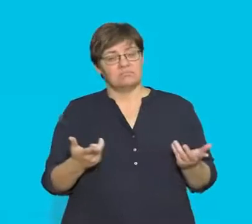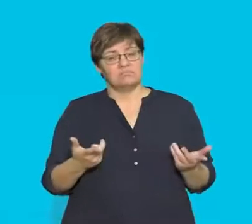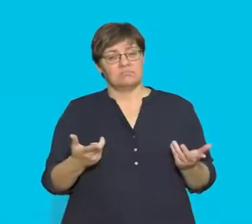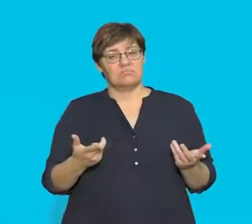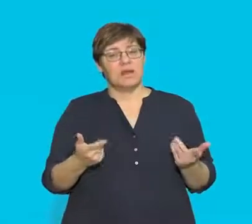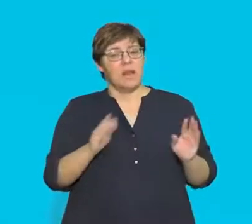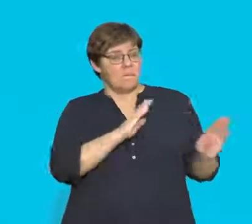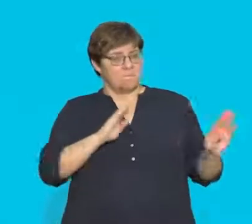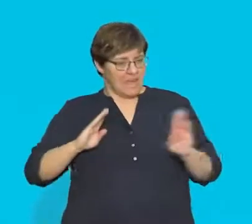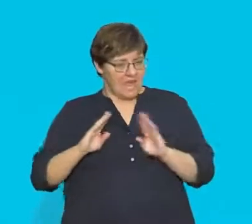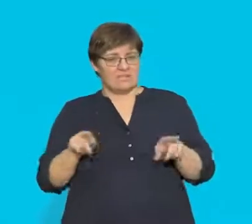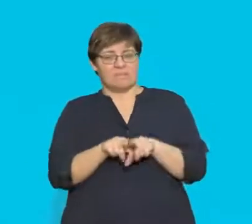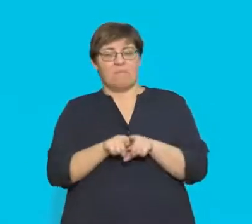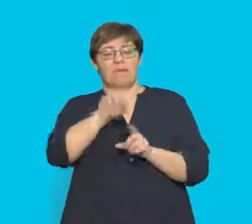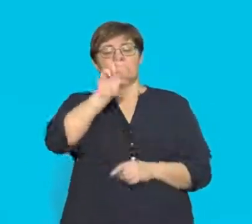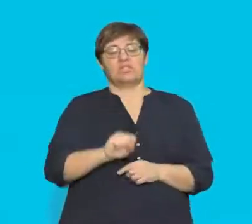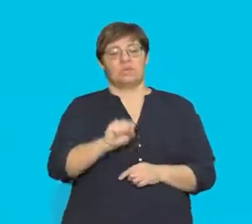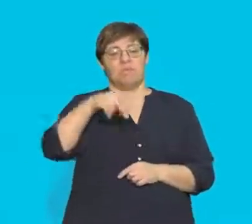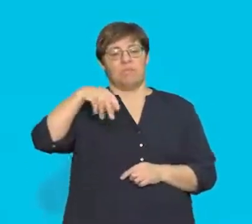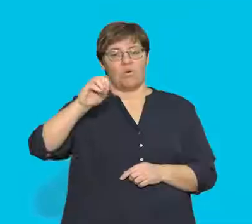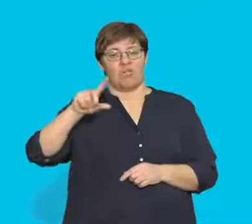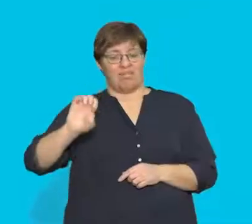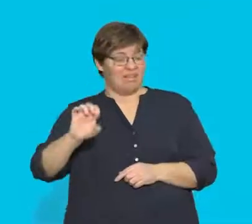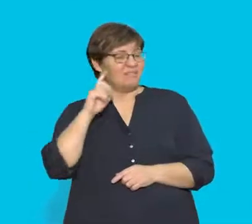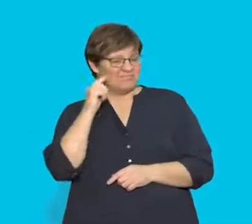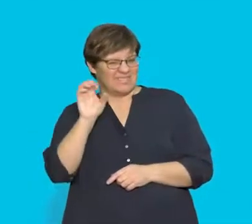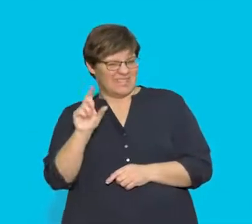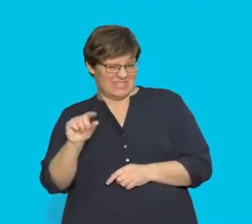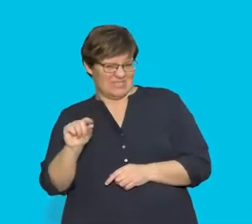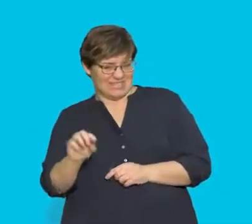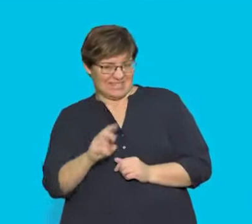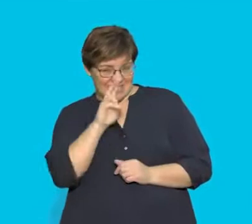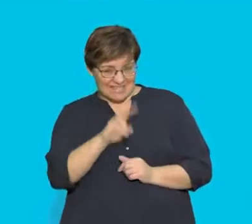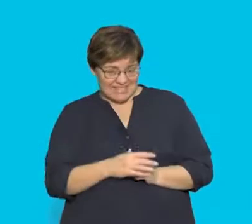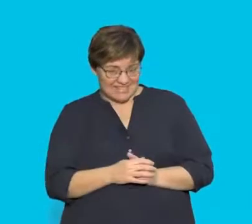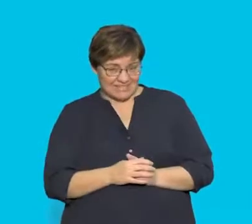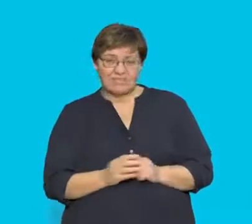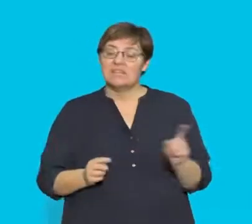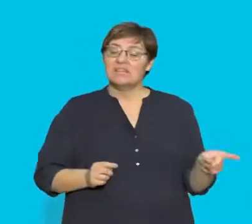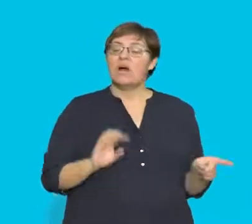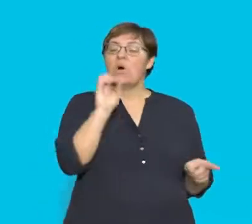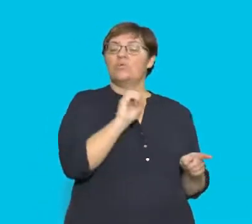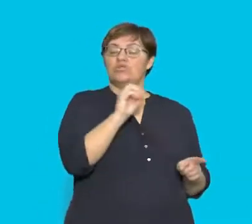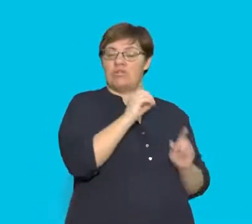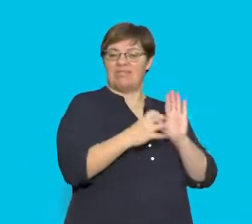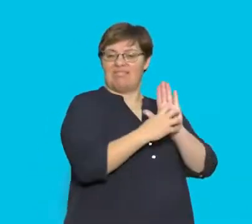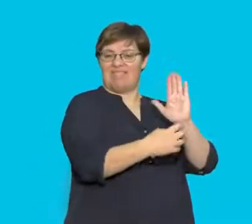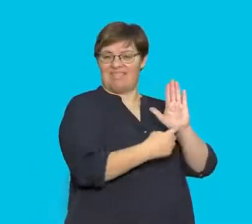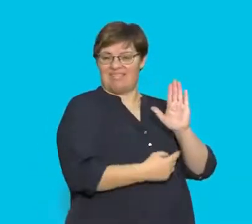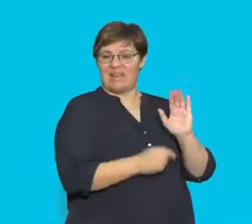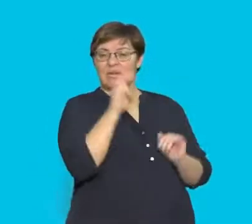behaving like the south pole of a magnet. And that's quite interesting. So if we go back to our